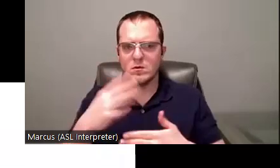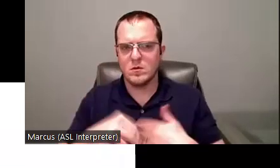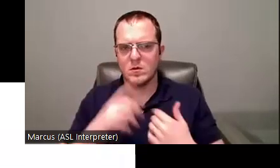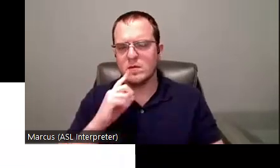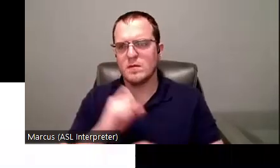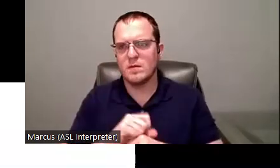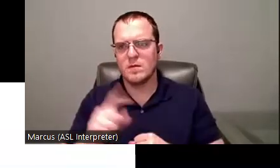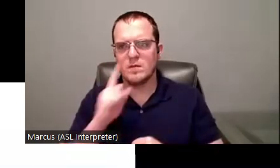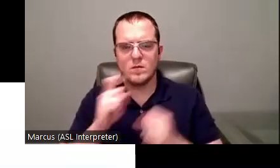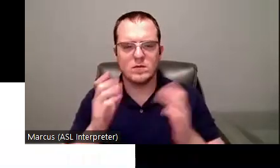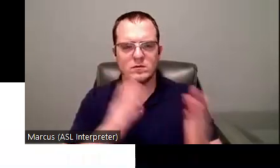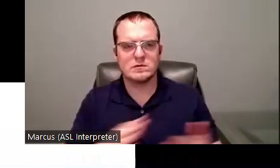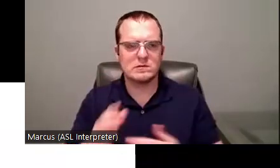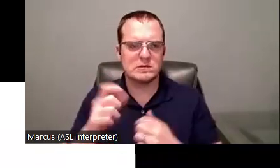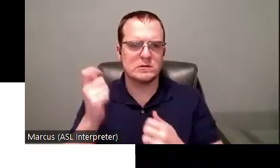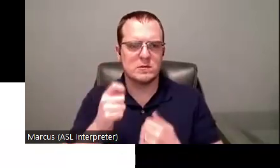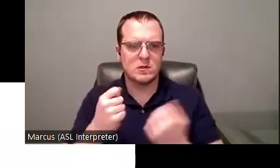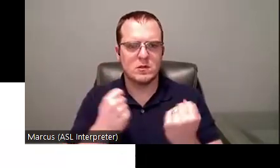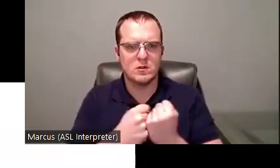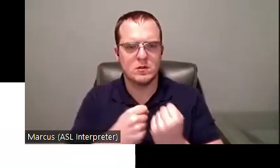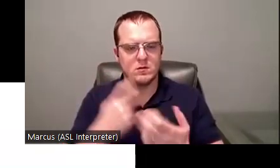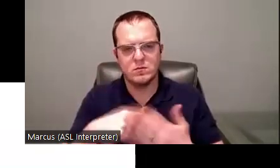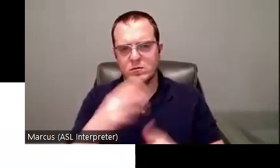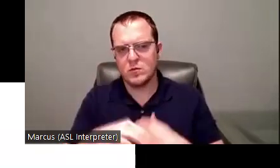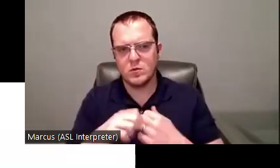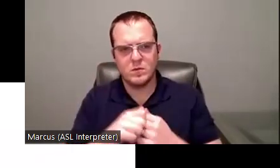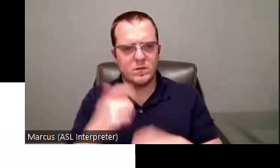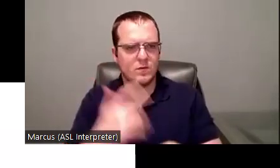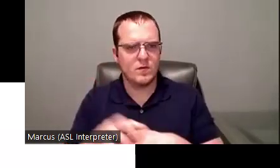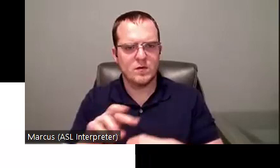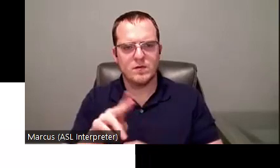Strategic Sponsorship Program is now available at